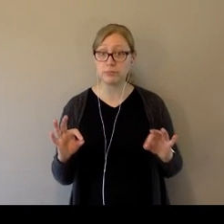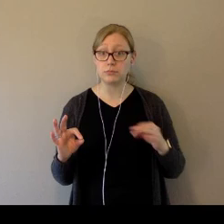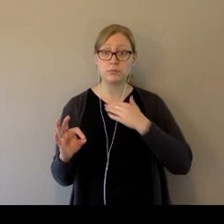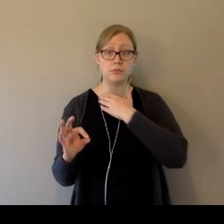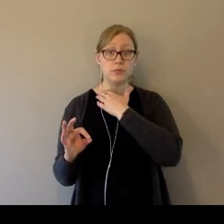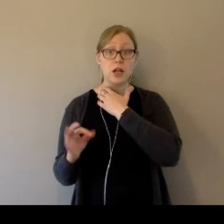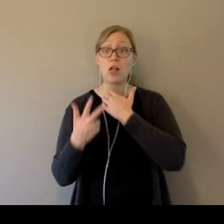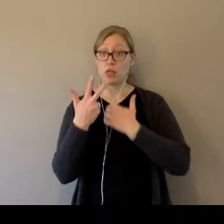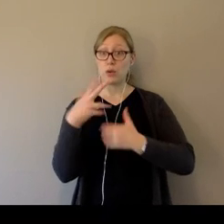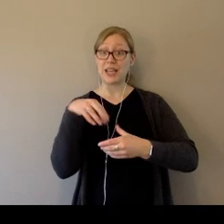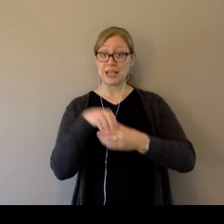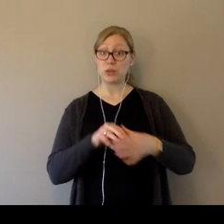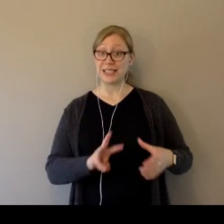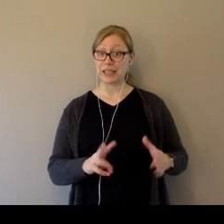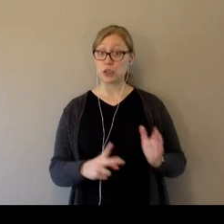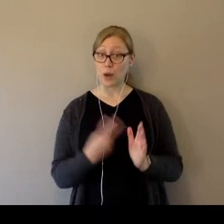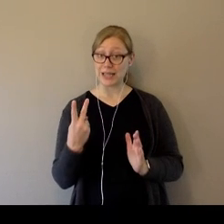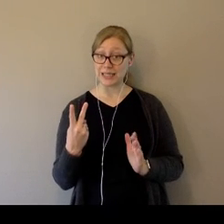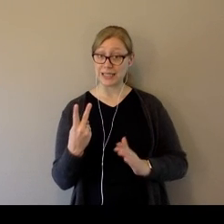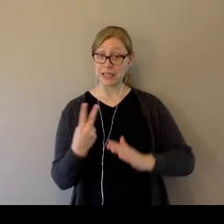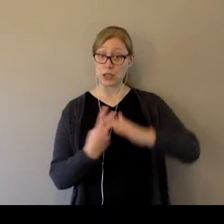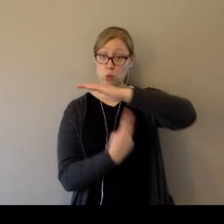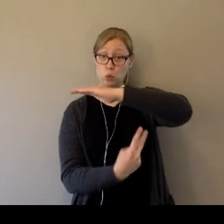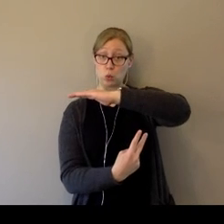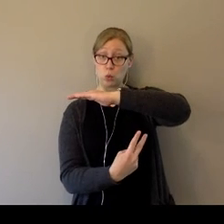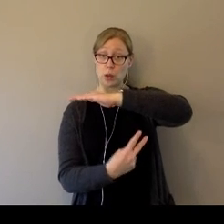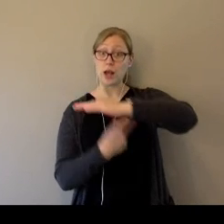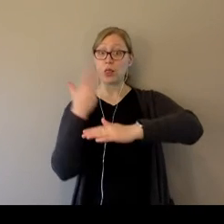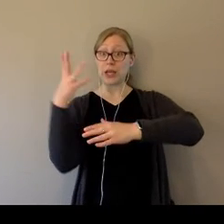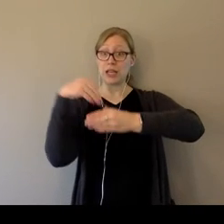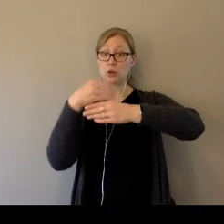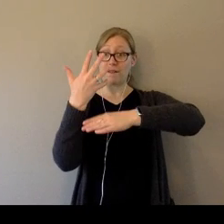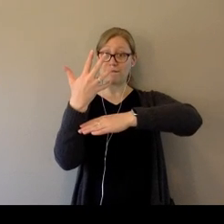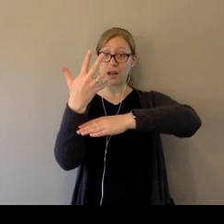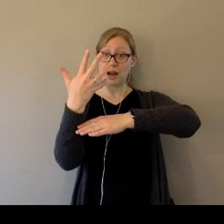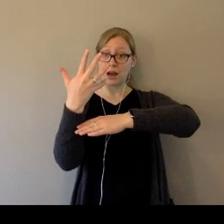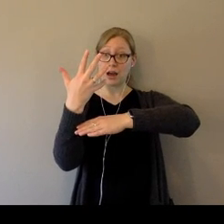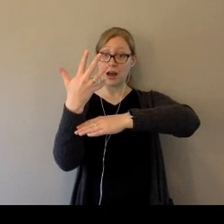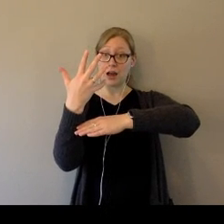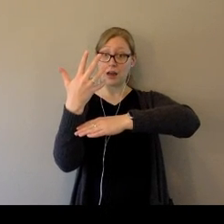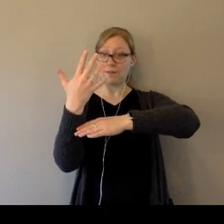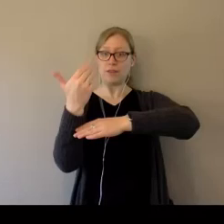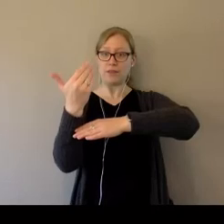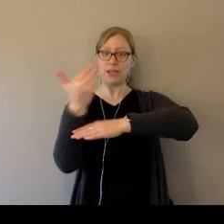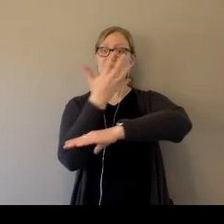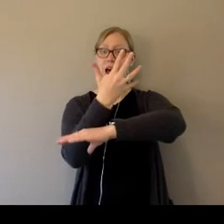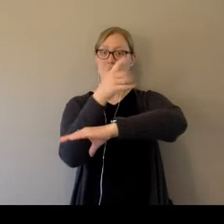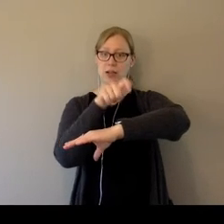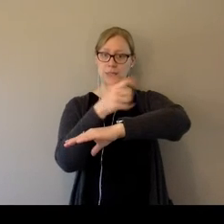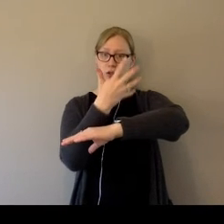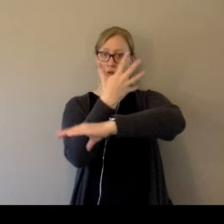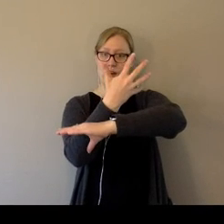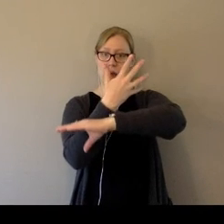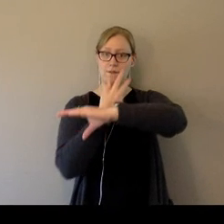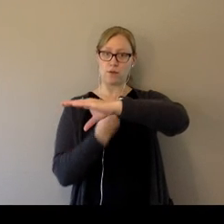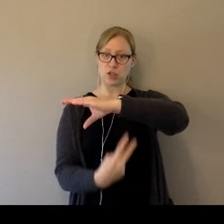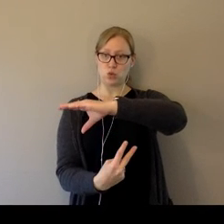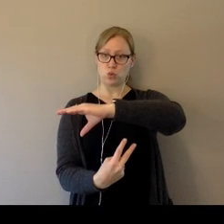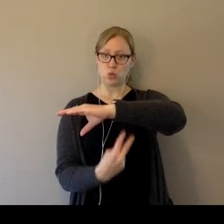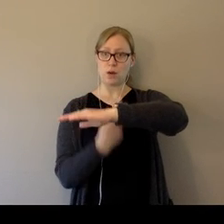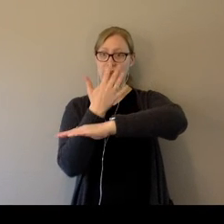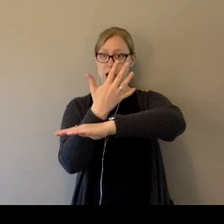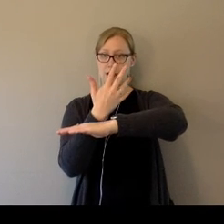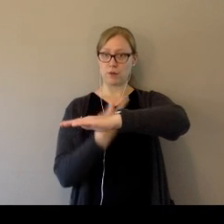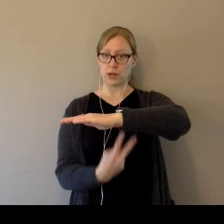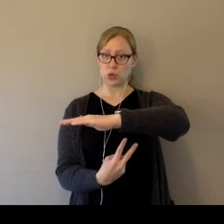3 goes into 6 twice. 3 goes into 15 5 times. So this is 5 over